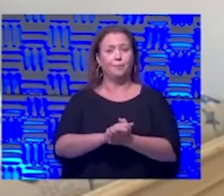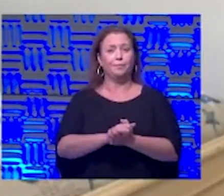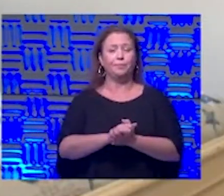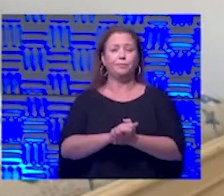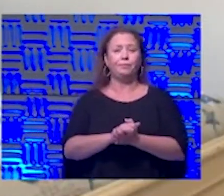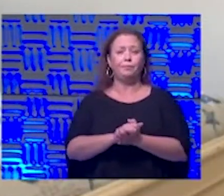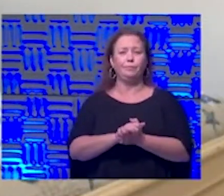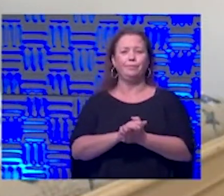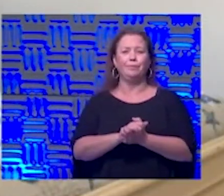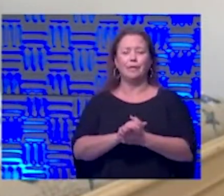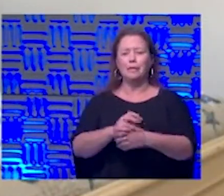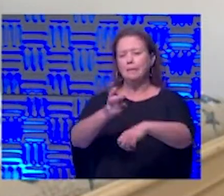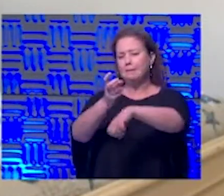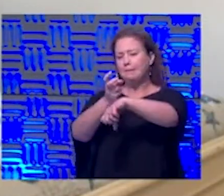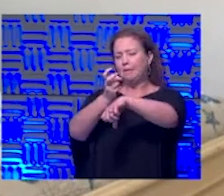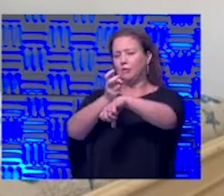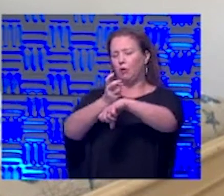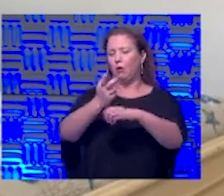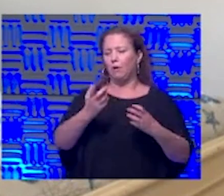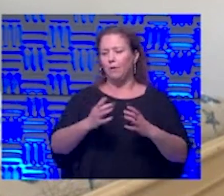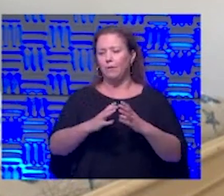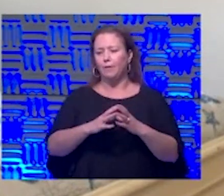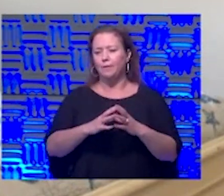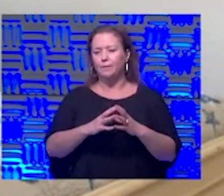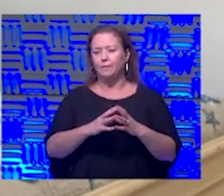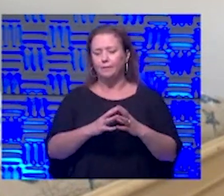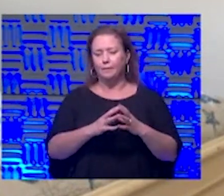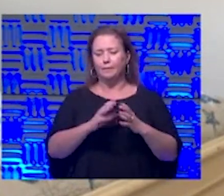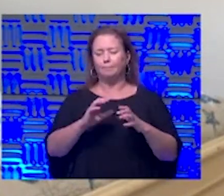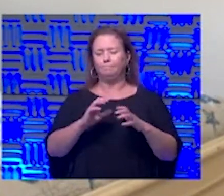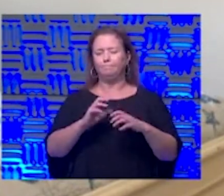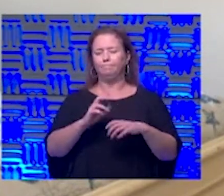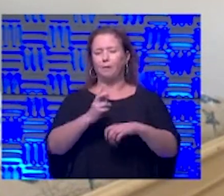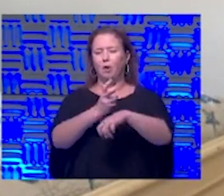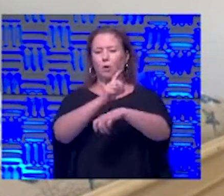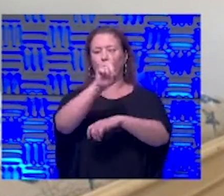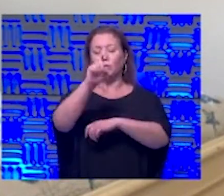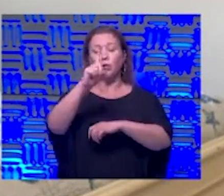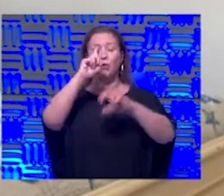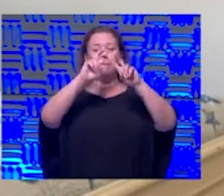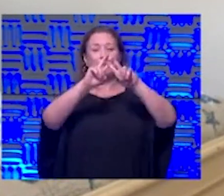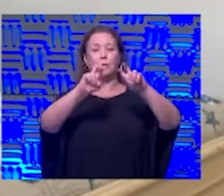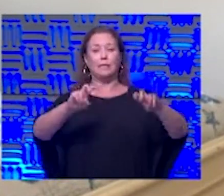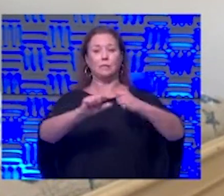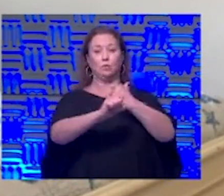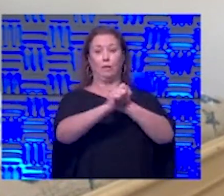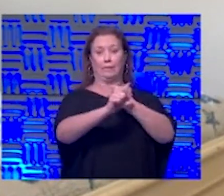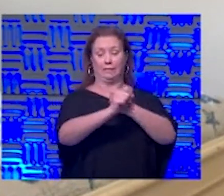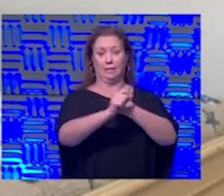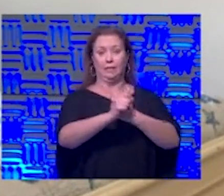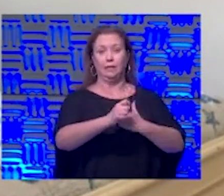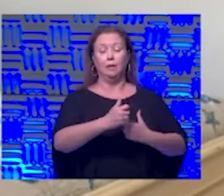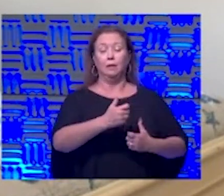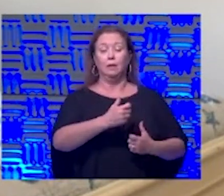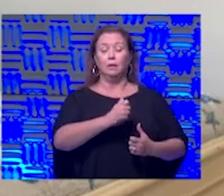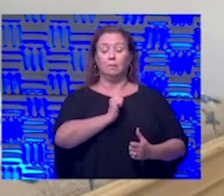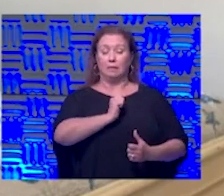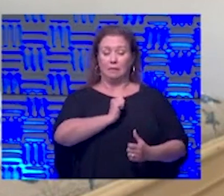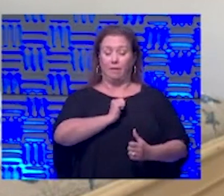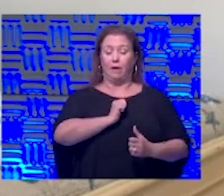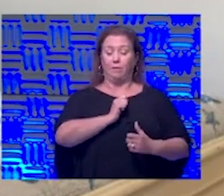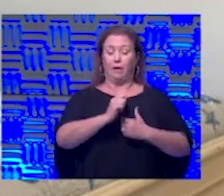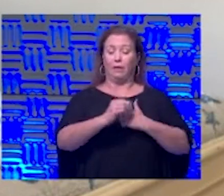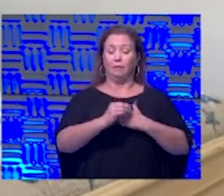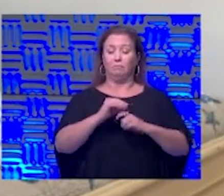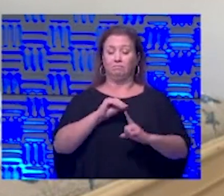Yeah, that's difficult. I think that, again, we have to assess risk. I'm concerned if I get COVID. I